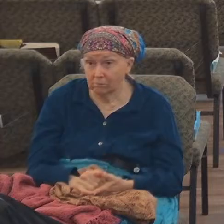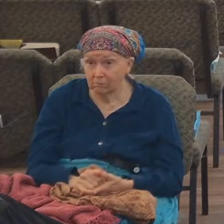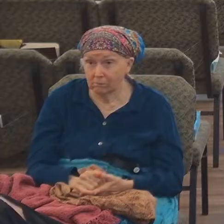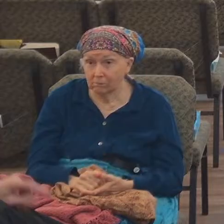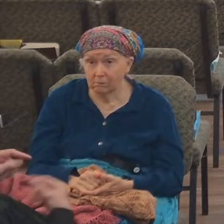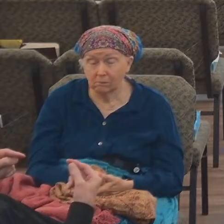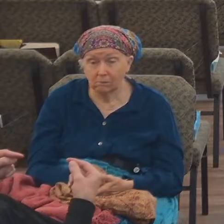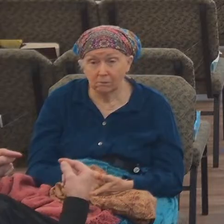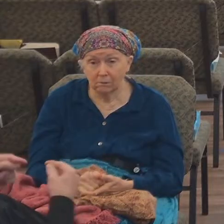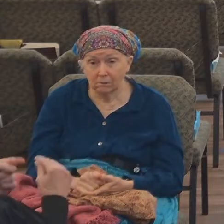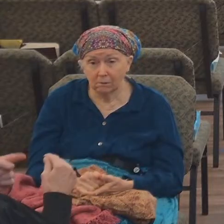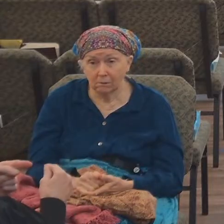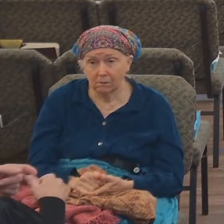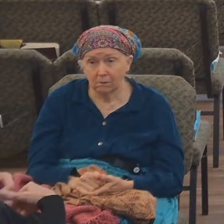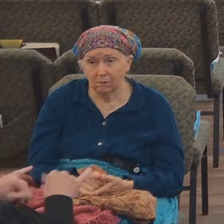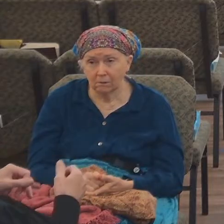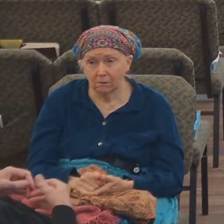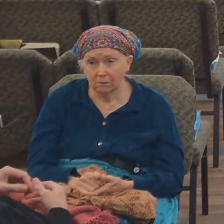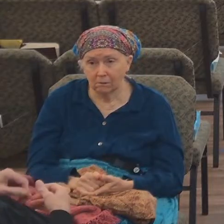Do you see it?